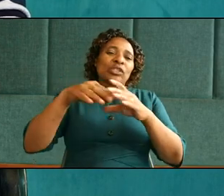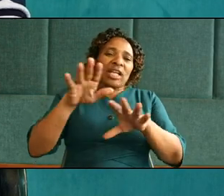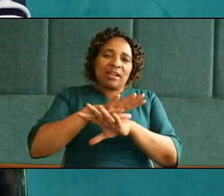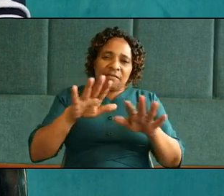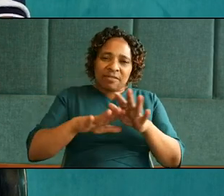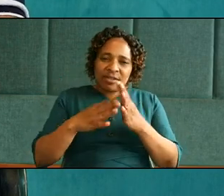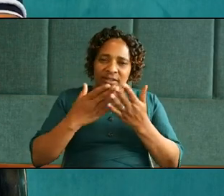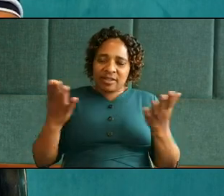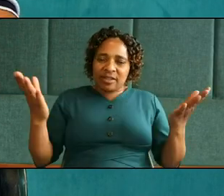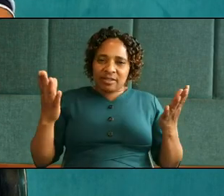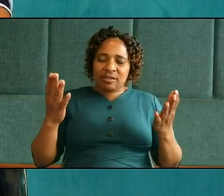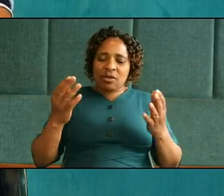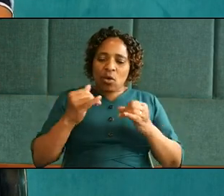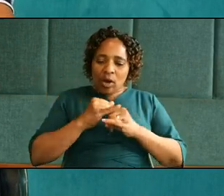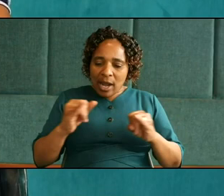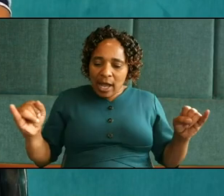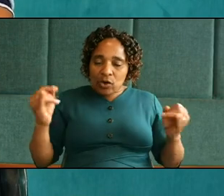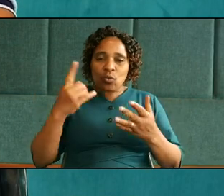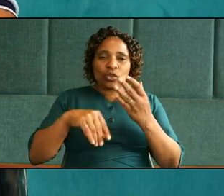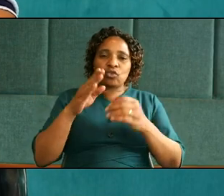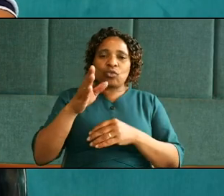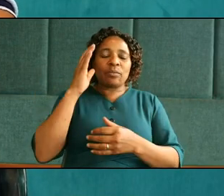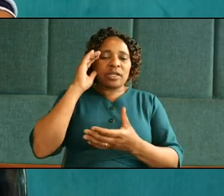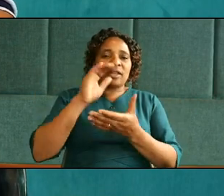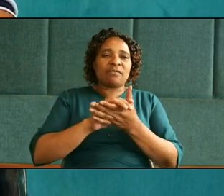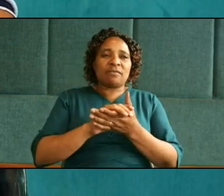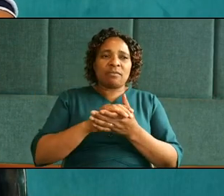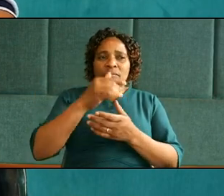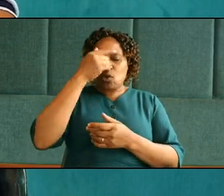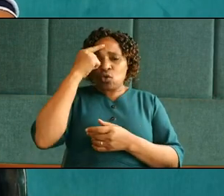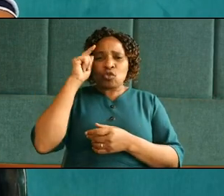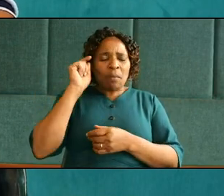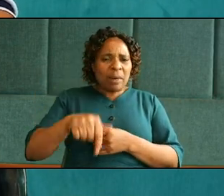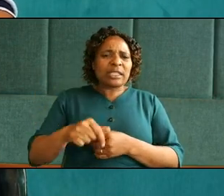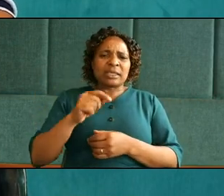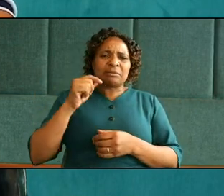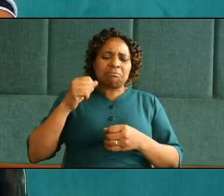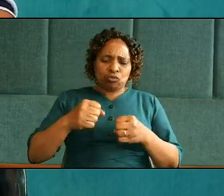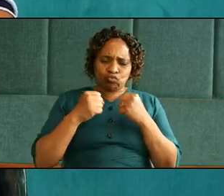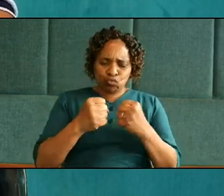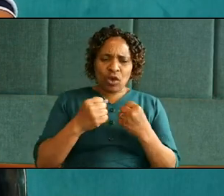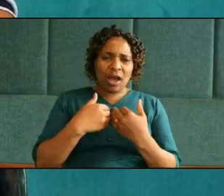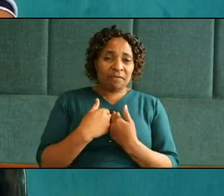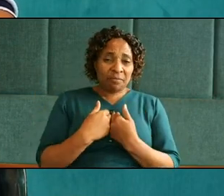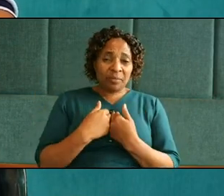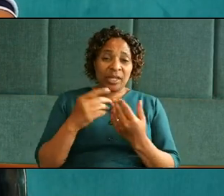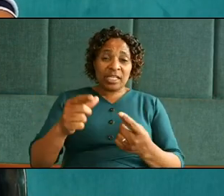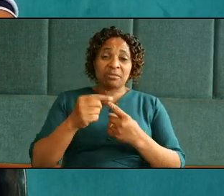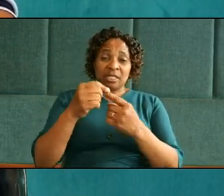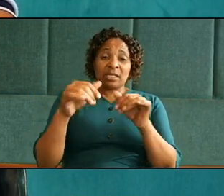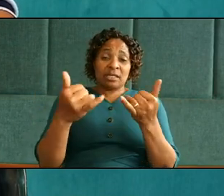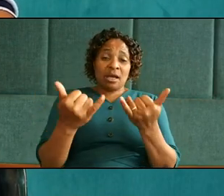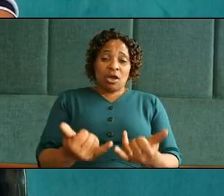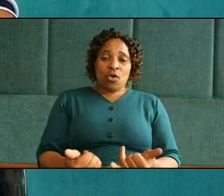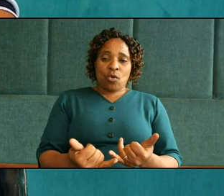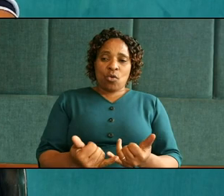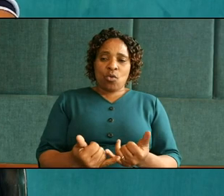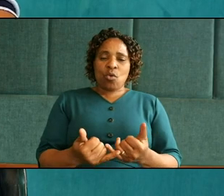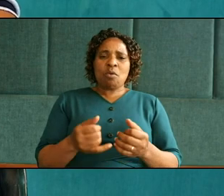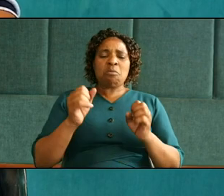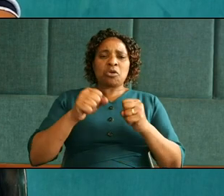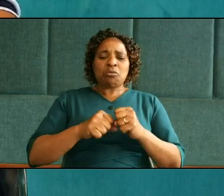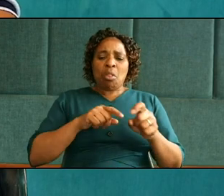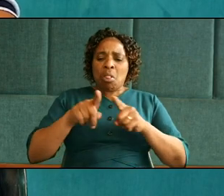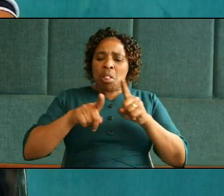on the line for what you believe. Because you need to be courageous, especially now, as you'll normally be mocked